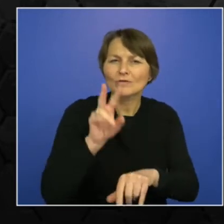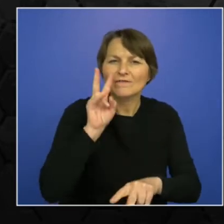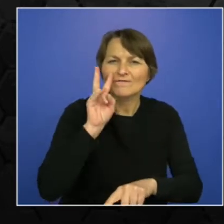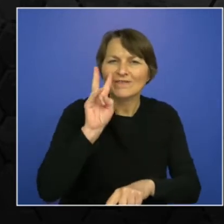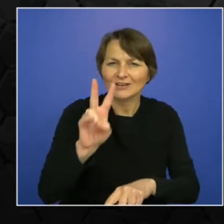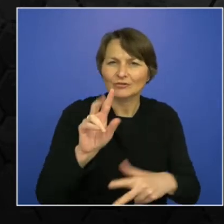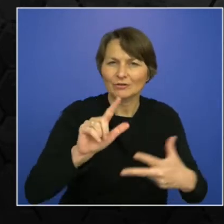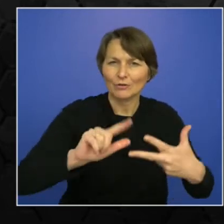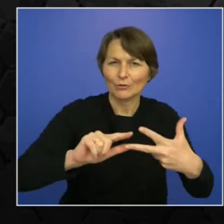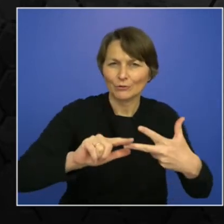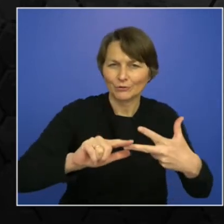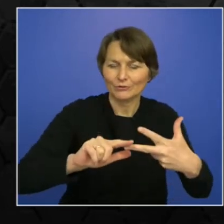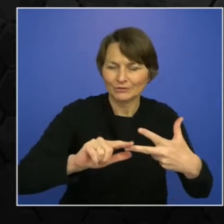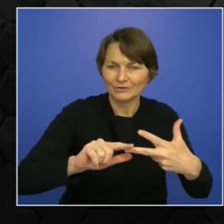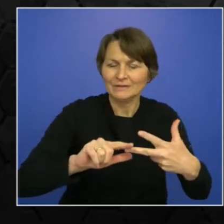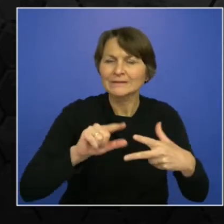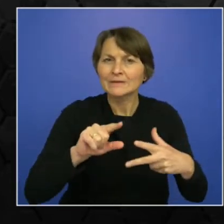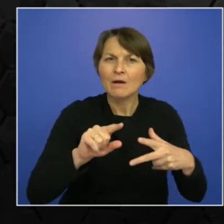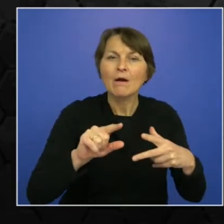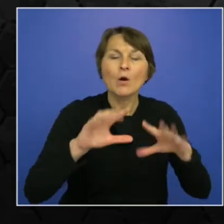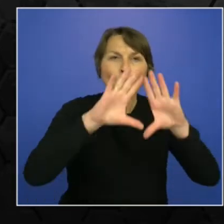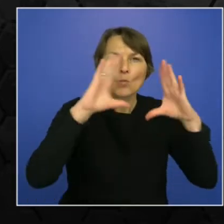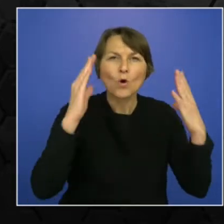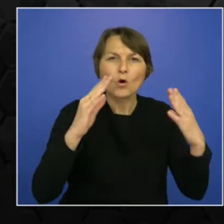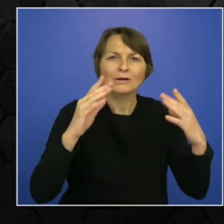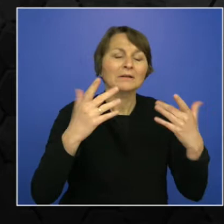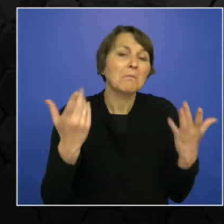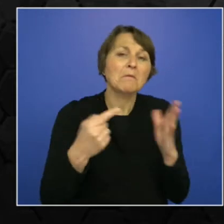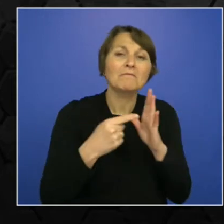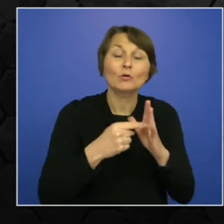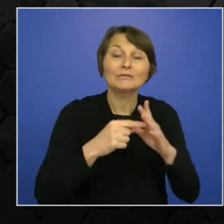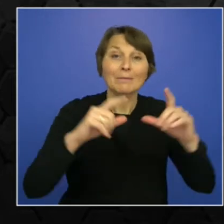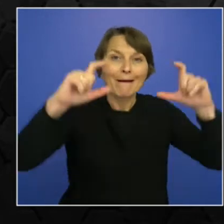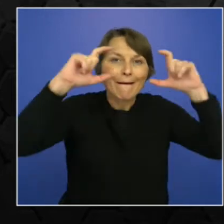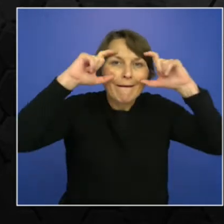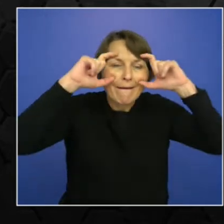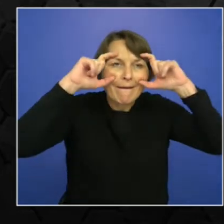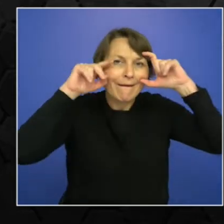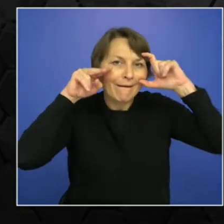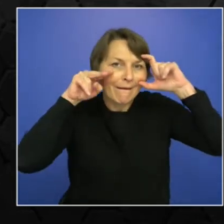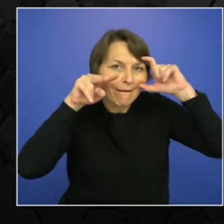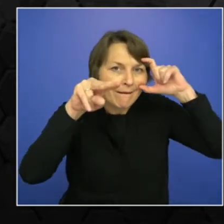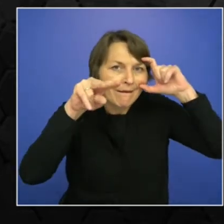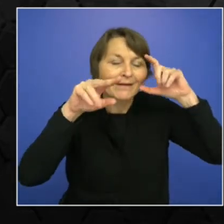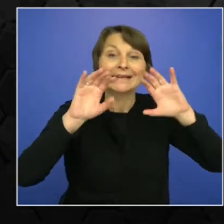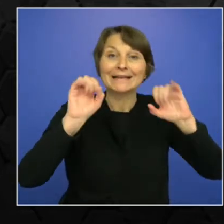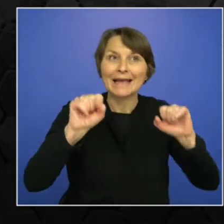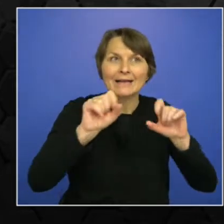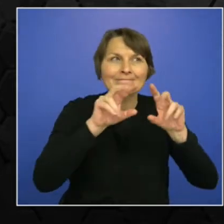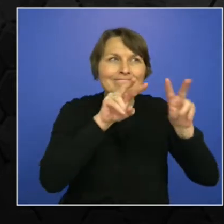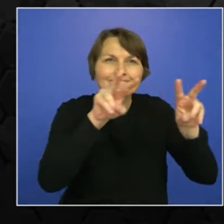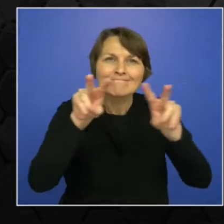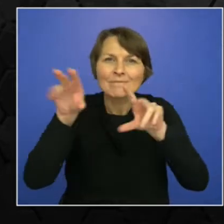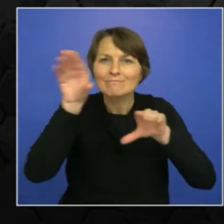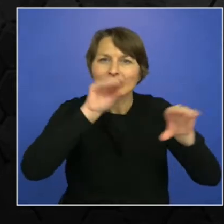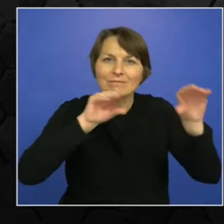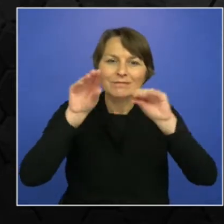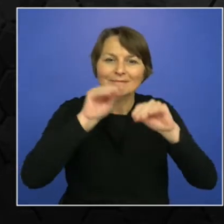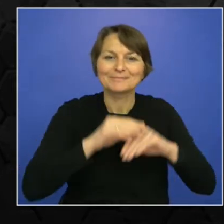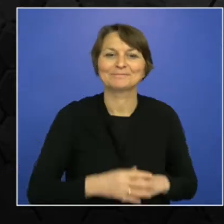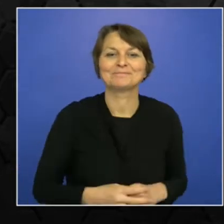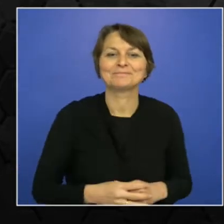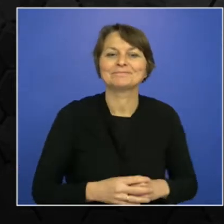the world visually through camera, video, and image. Natural language processing is